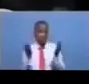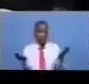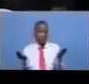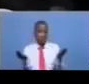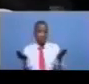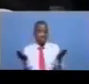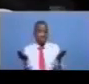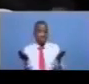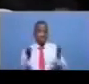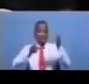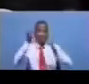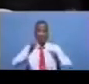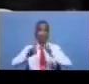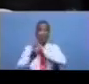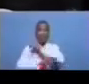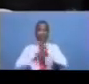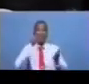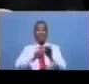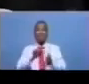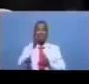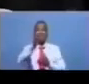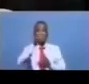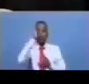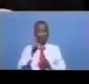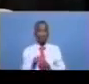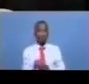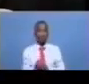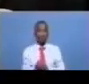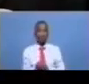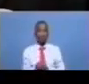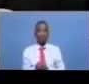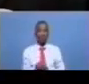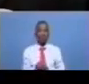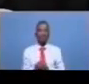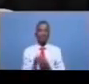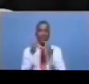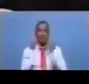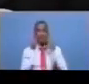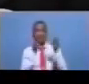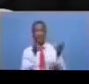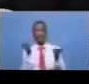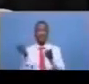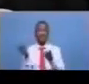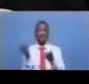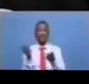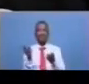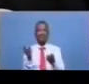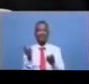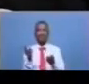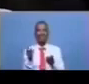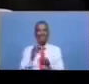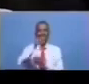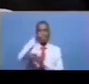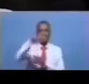of any contempt proceedings that has been brought against him. We've seen a publication by Asase Radio which